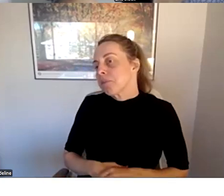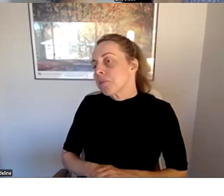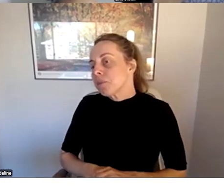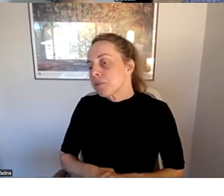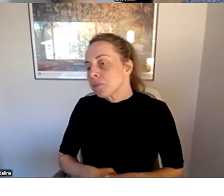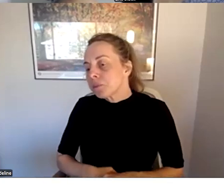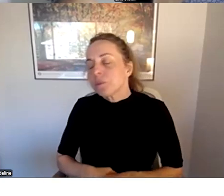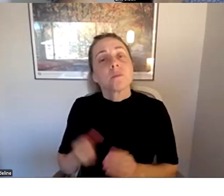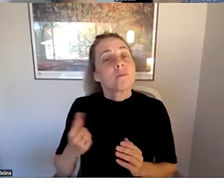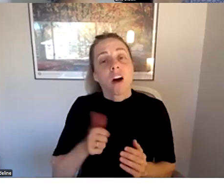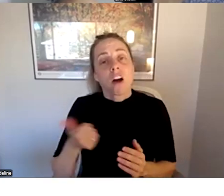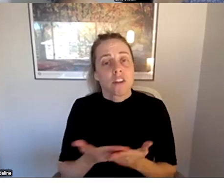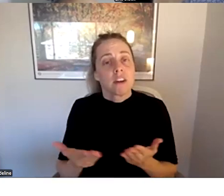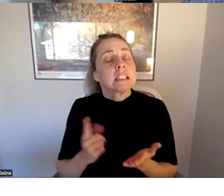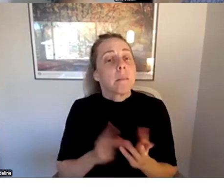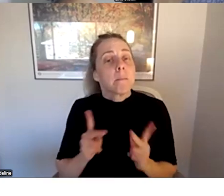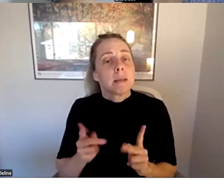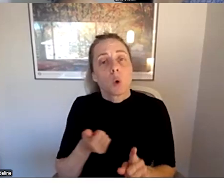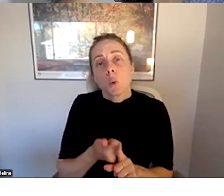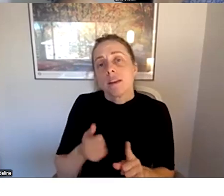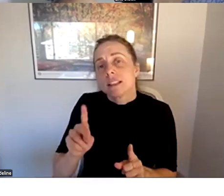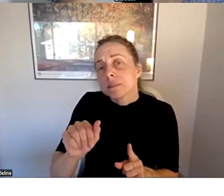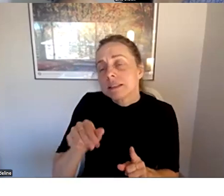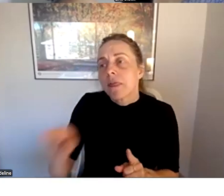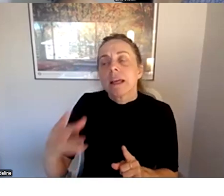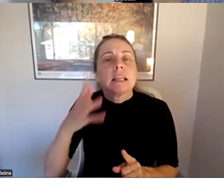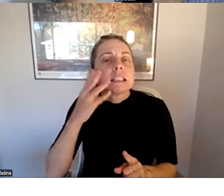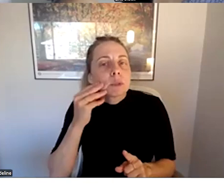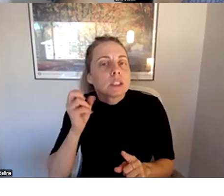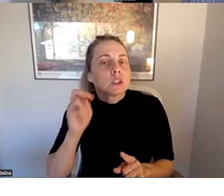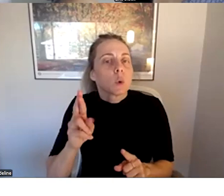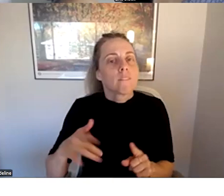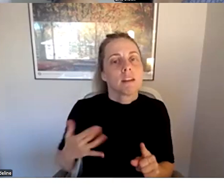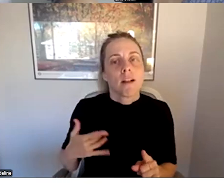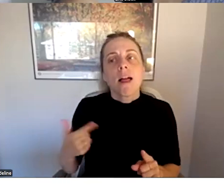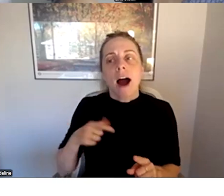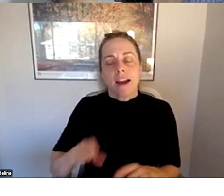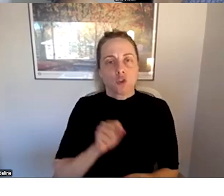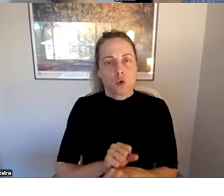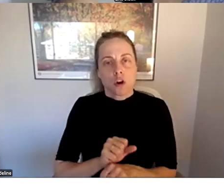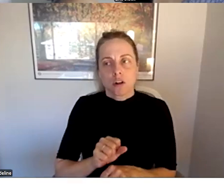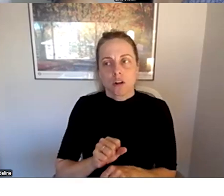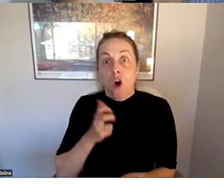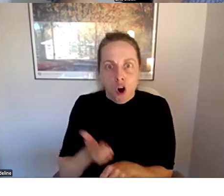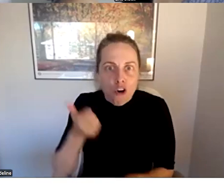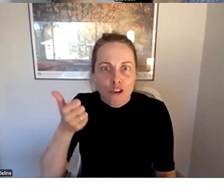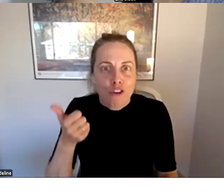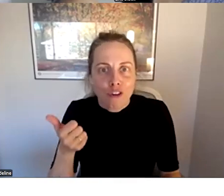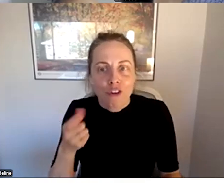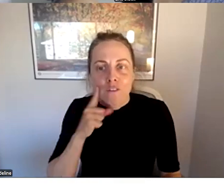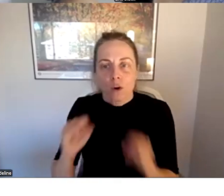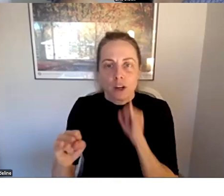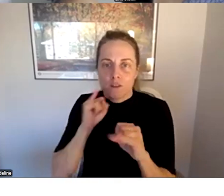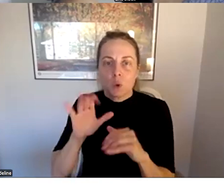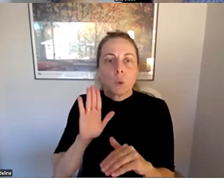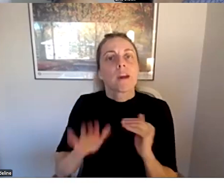with disabilities experience or feel that they have to work that much harder at an interview than